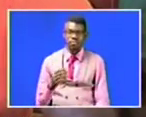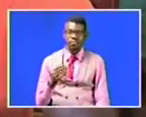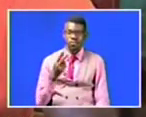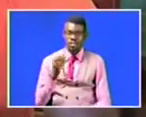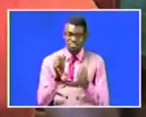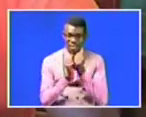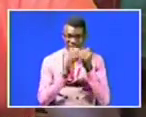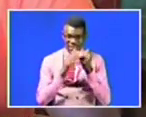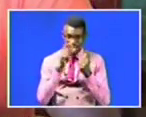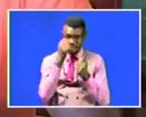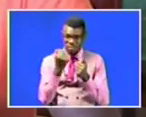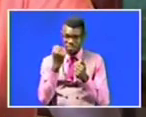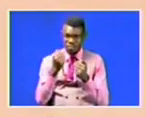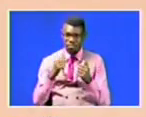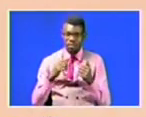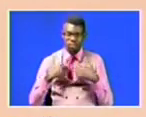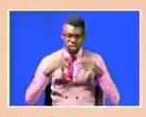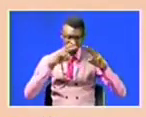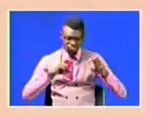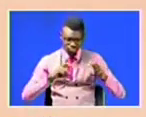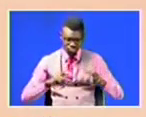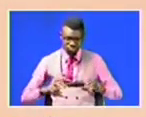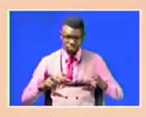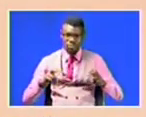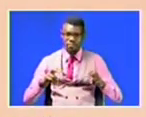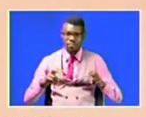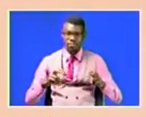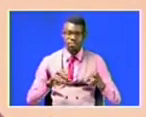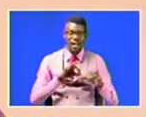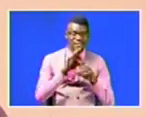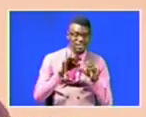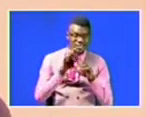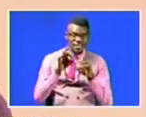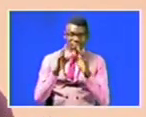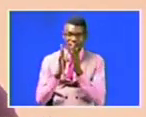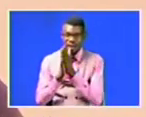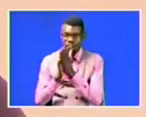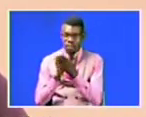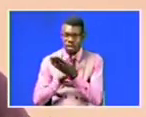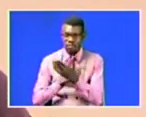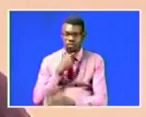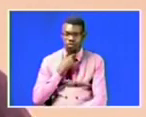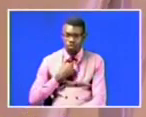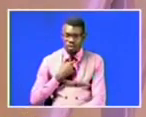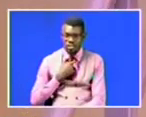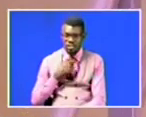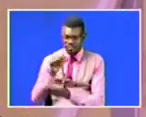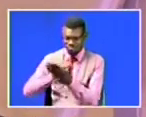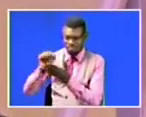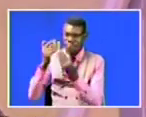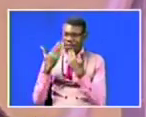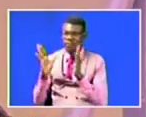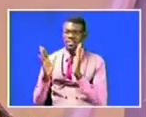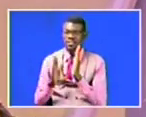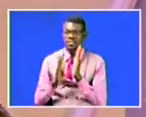possible connection between the average temperature of tea that people consume and cancer of the throat published their finding in the Journal